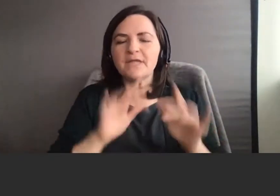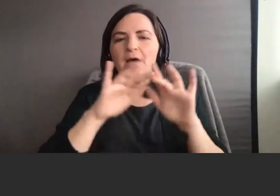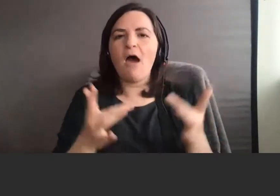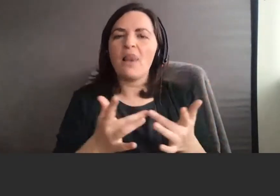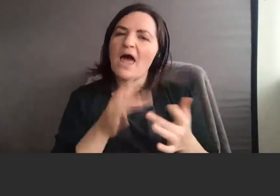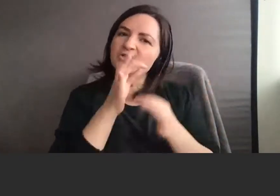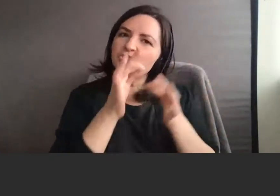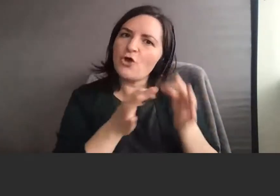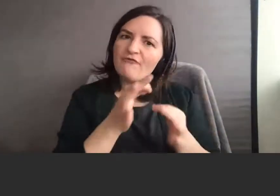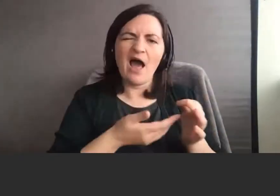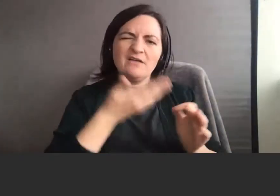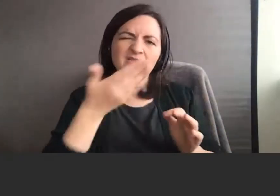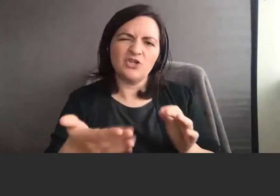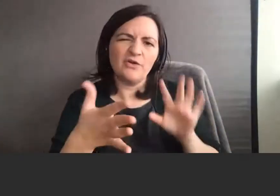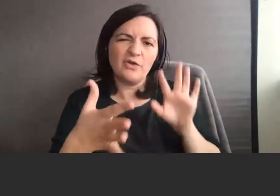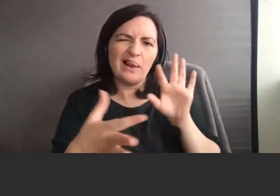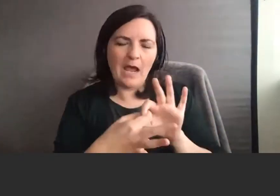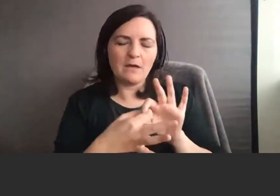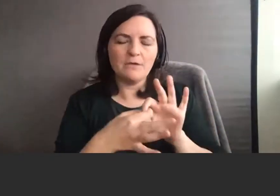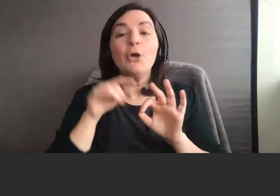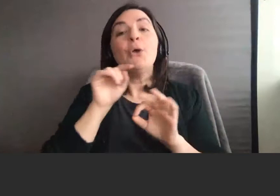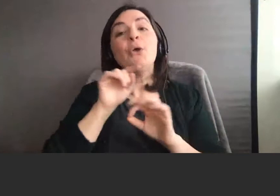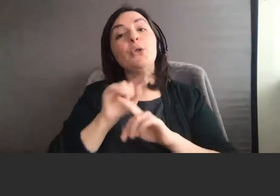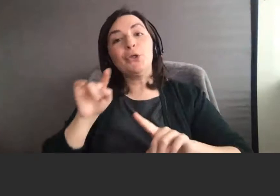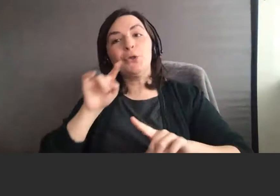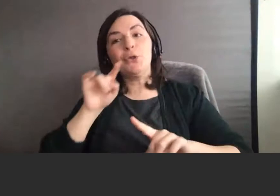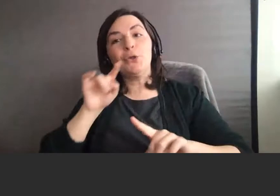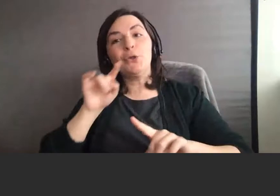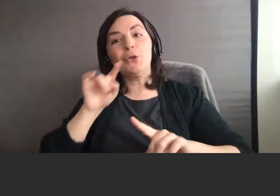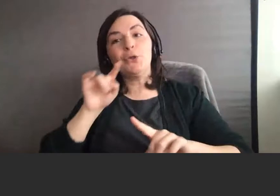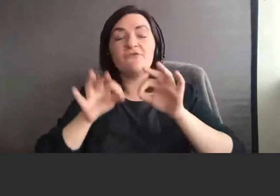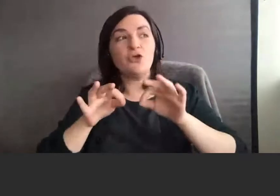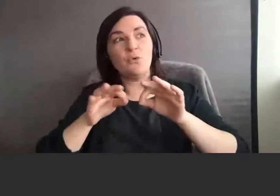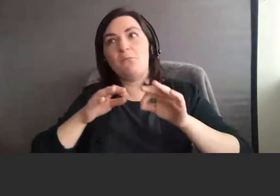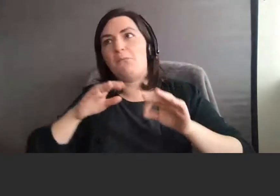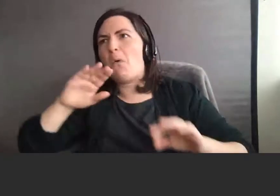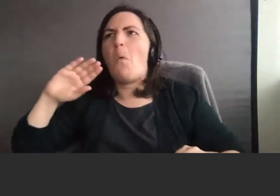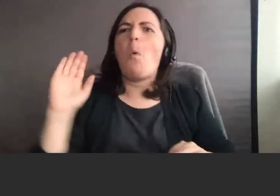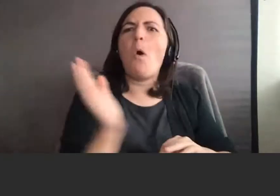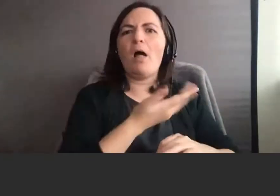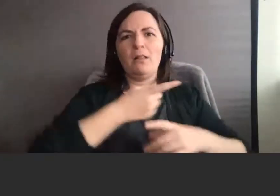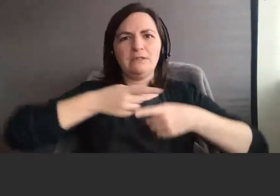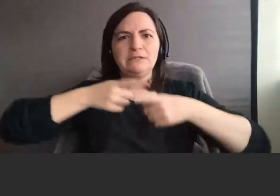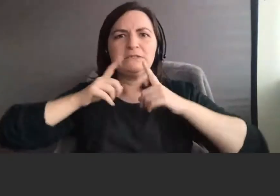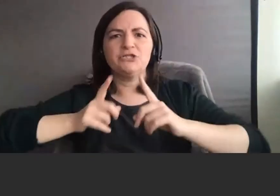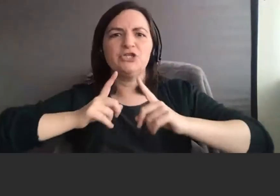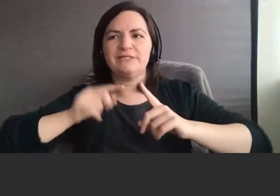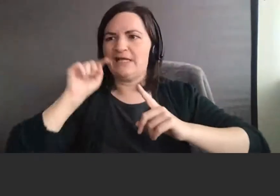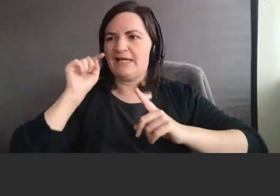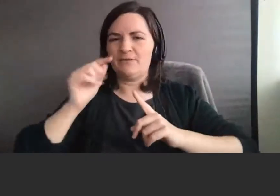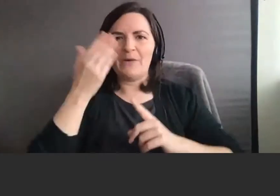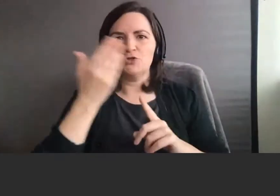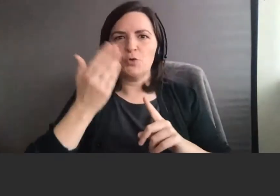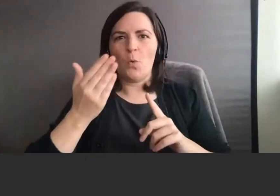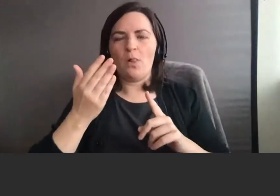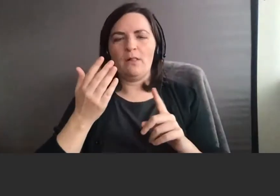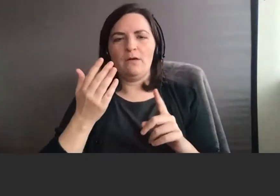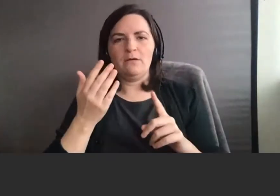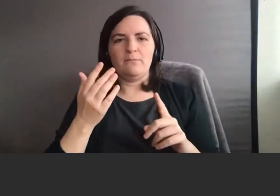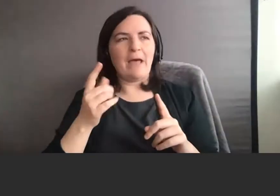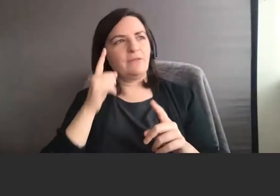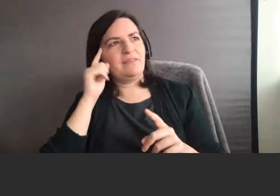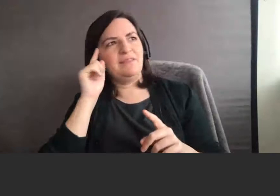pupils about their views about something, or all of the teachers in a particular school about their views about something. So get some big data